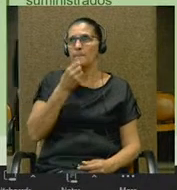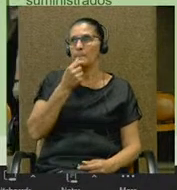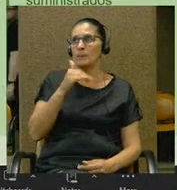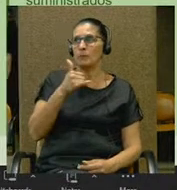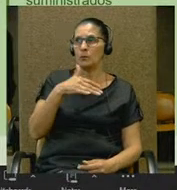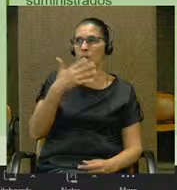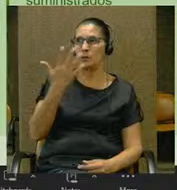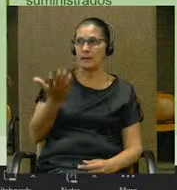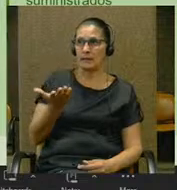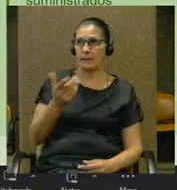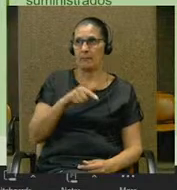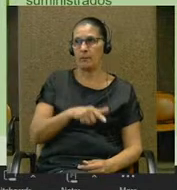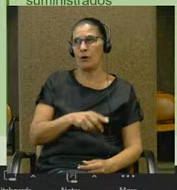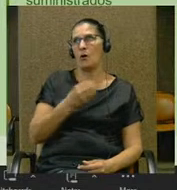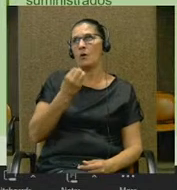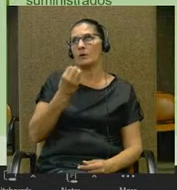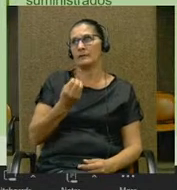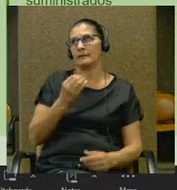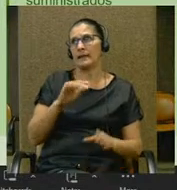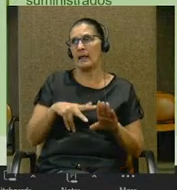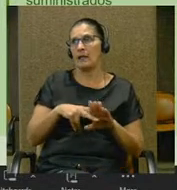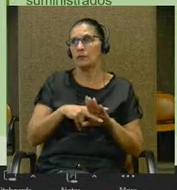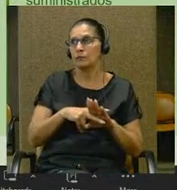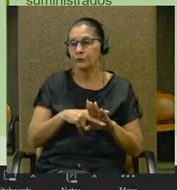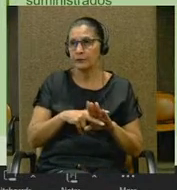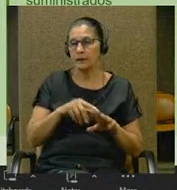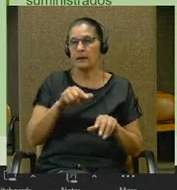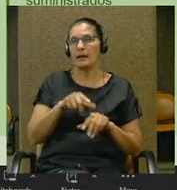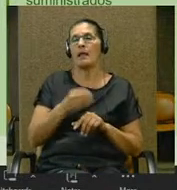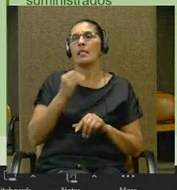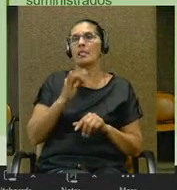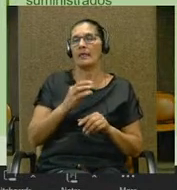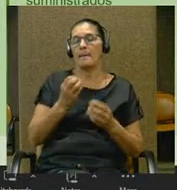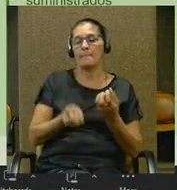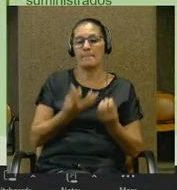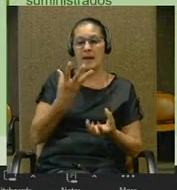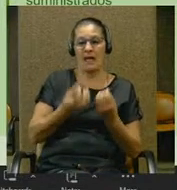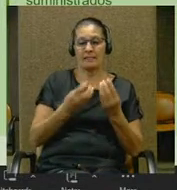For example, imagine that we have